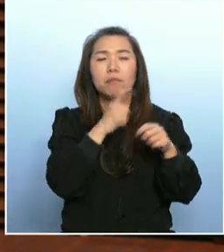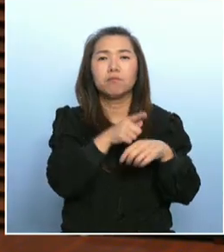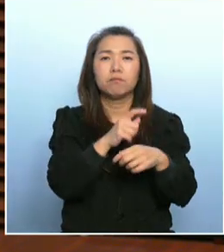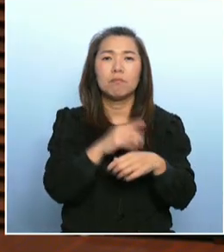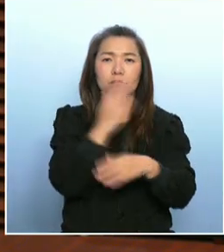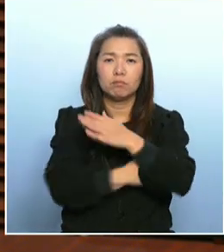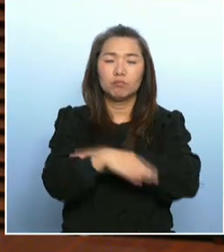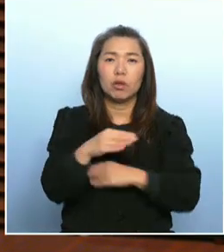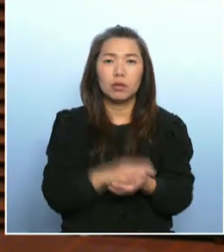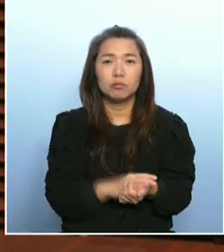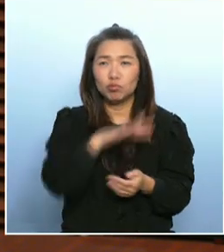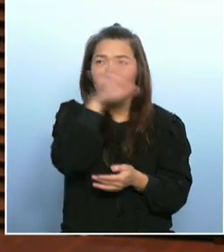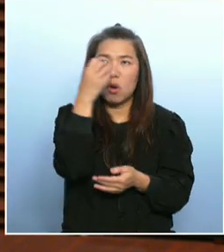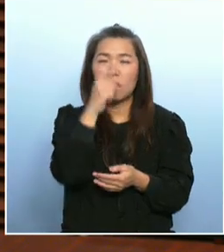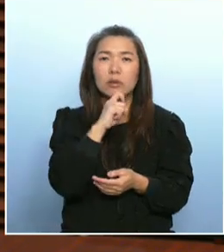patients.